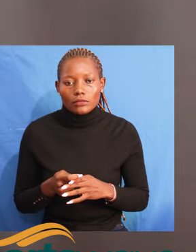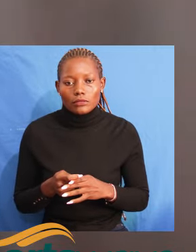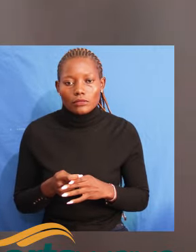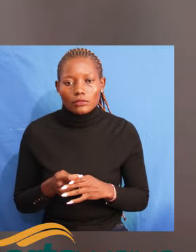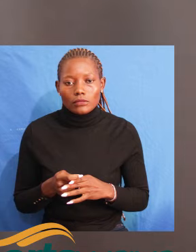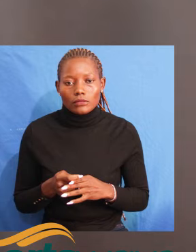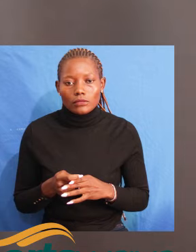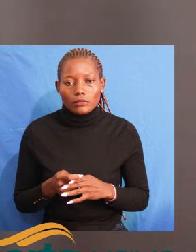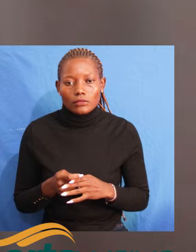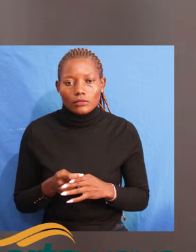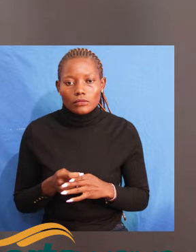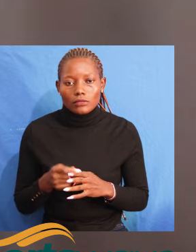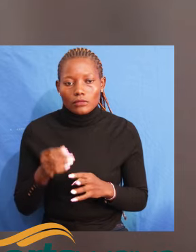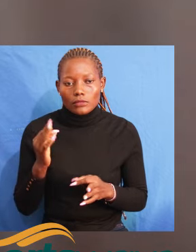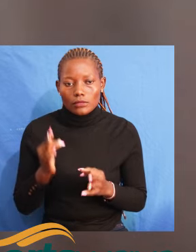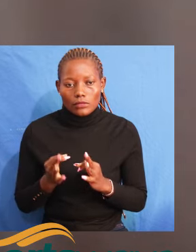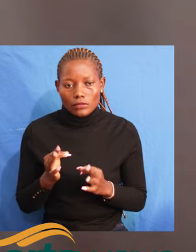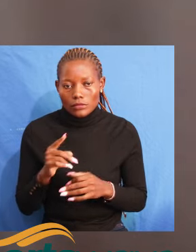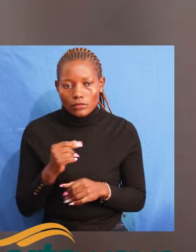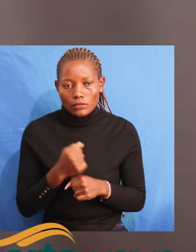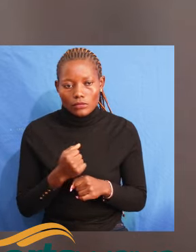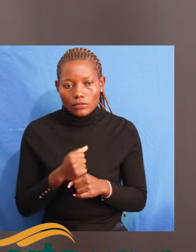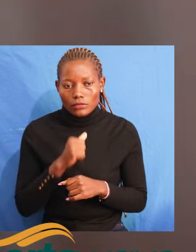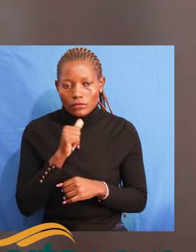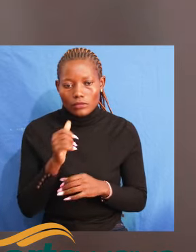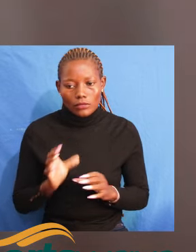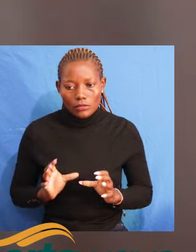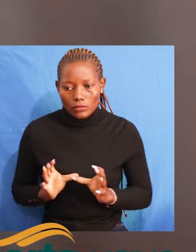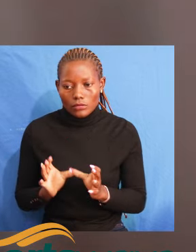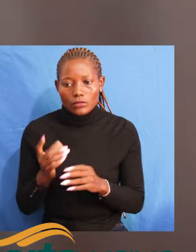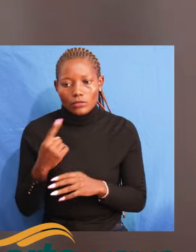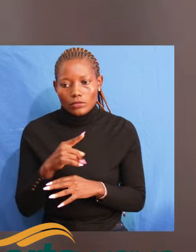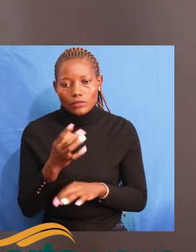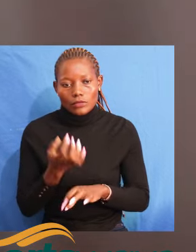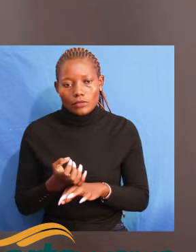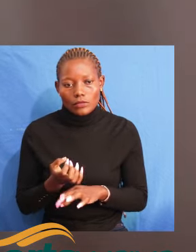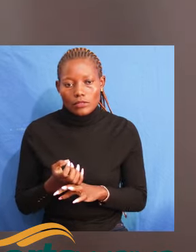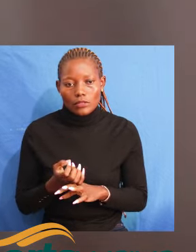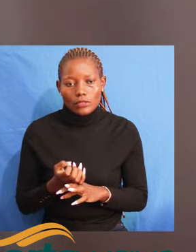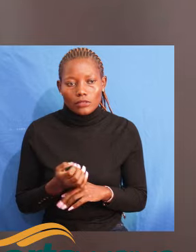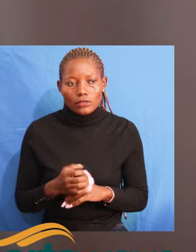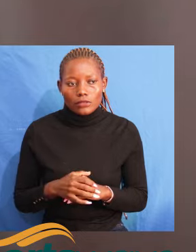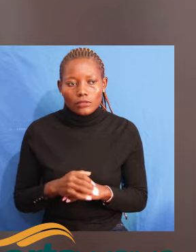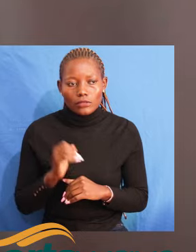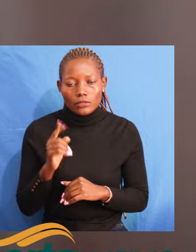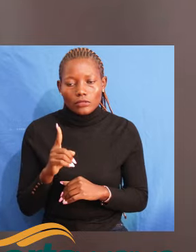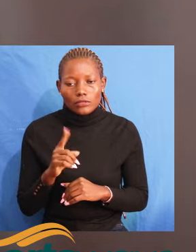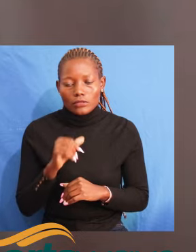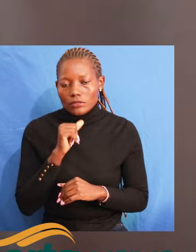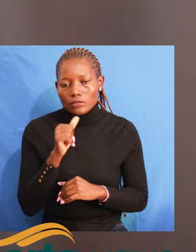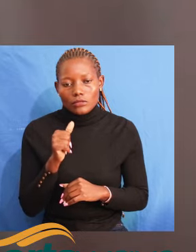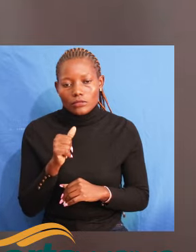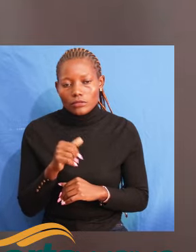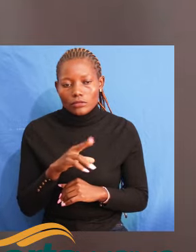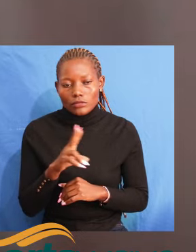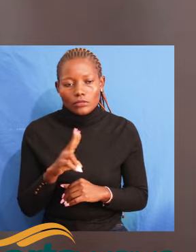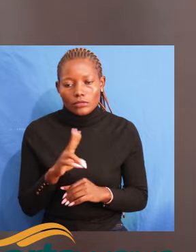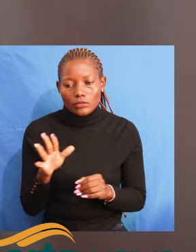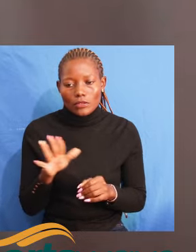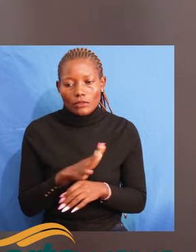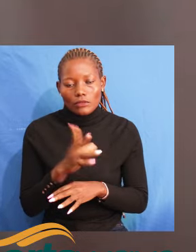Like if you don't push yourself too hard, you don't need to take a, whole day off. You can